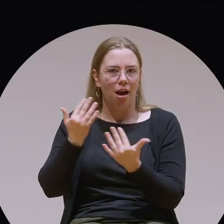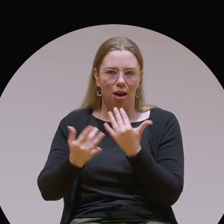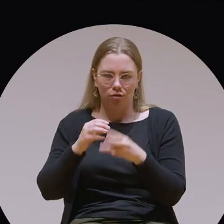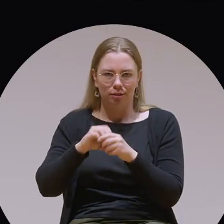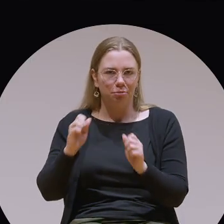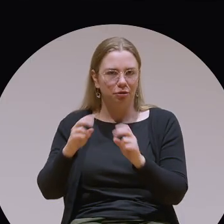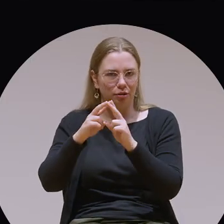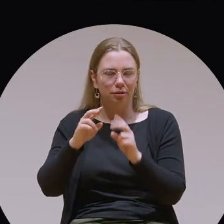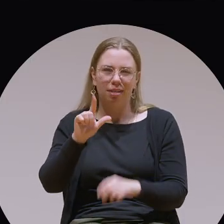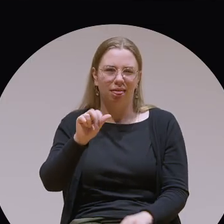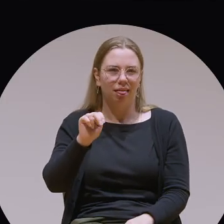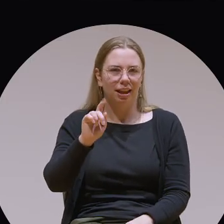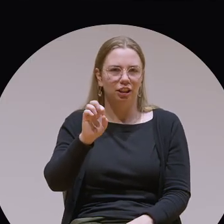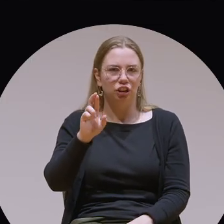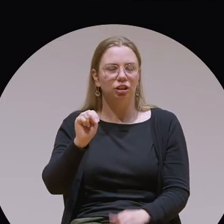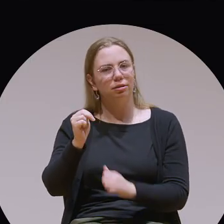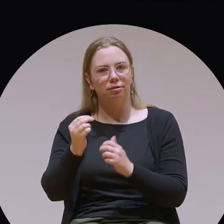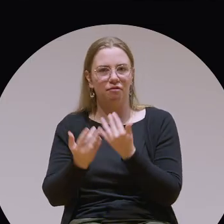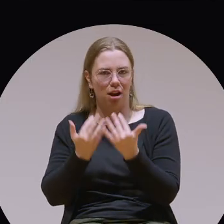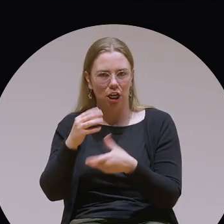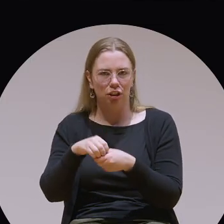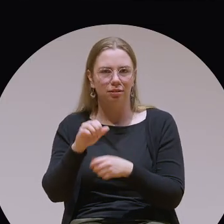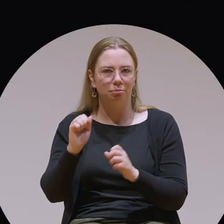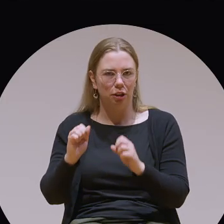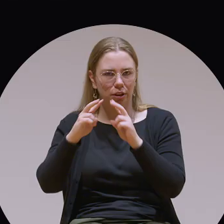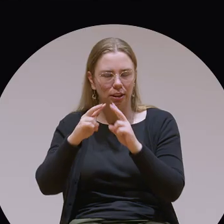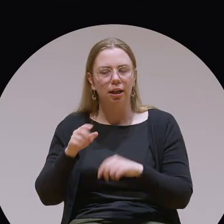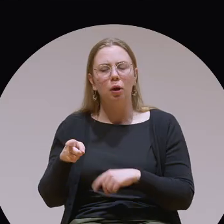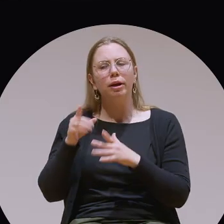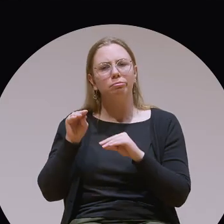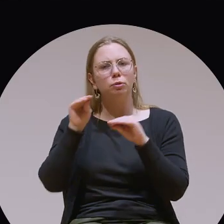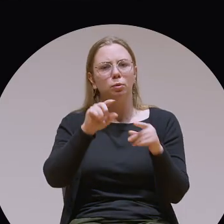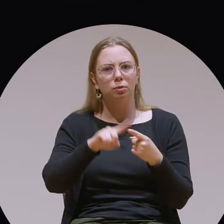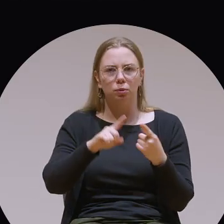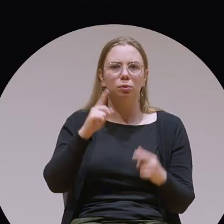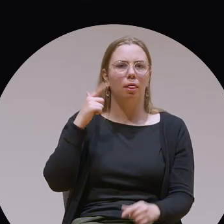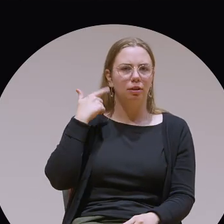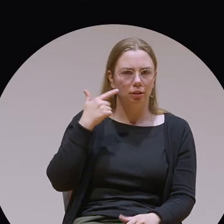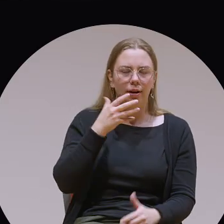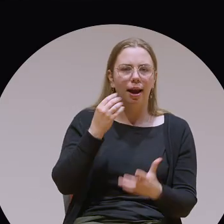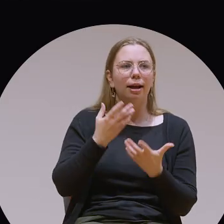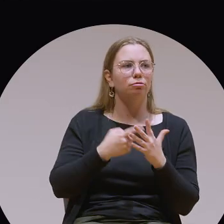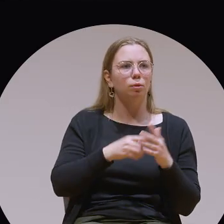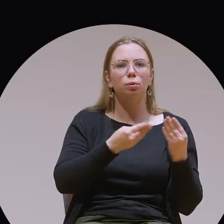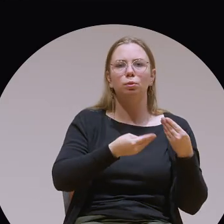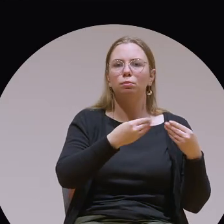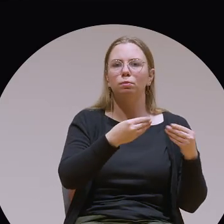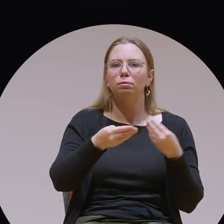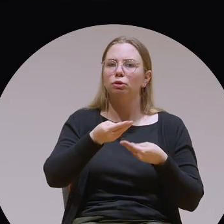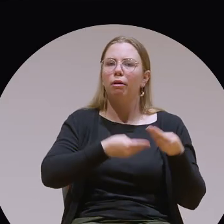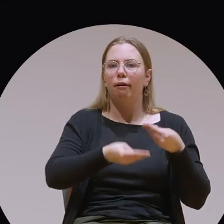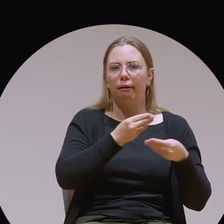1890s. And he moved to London and became a star trader. It is said that he